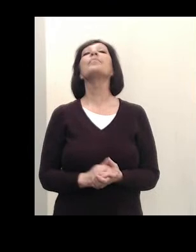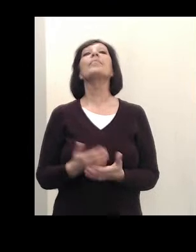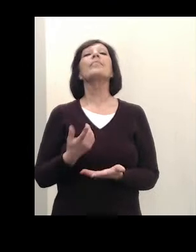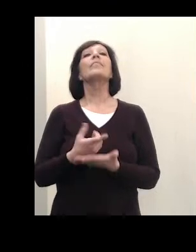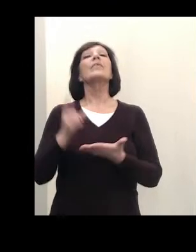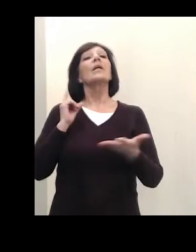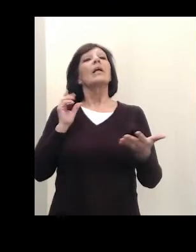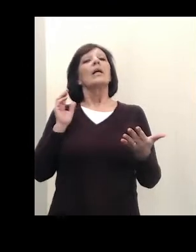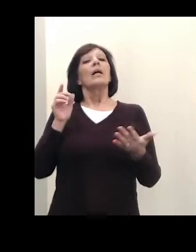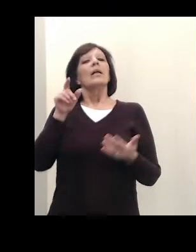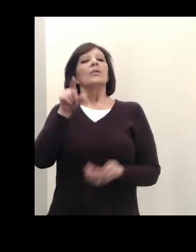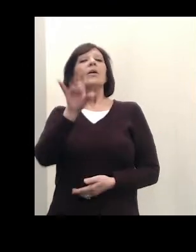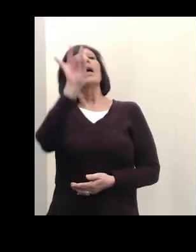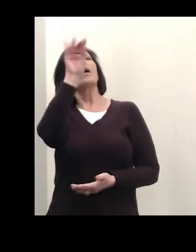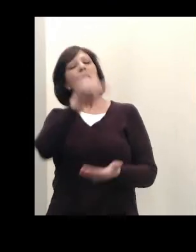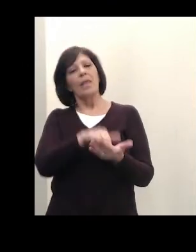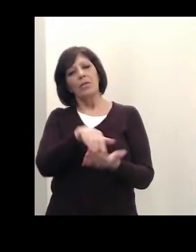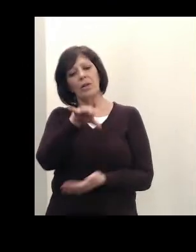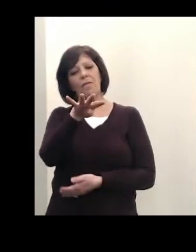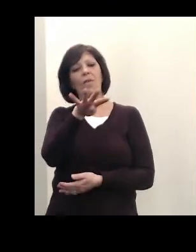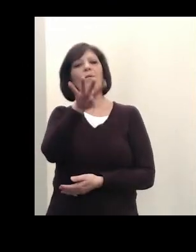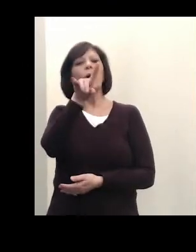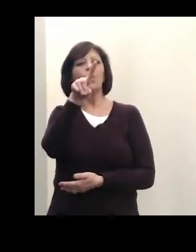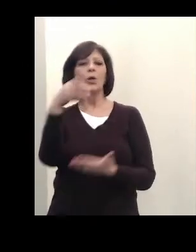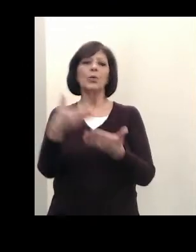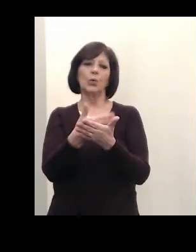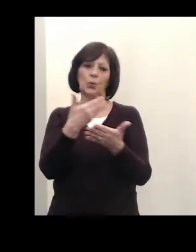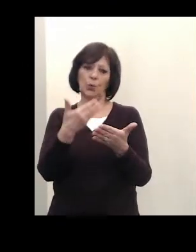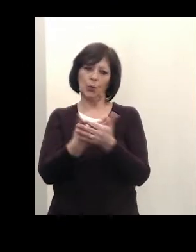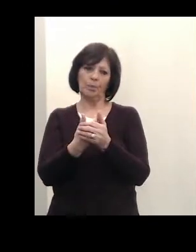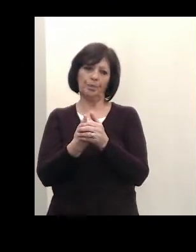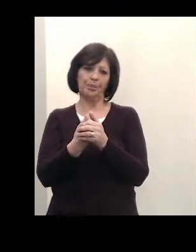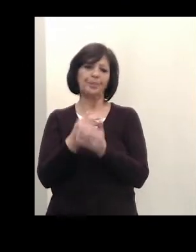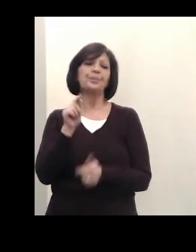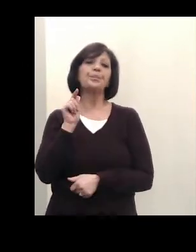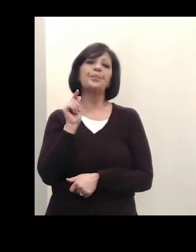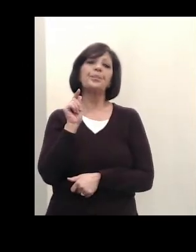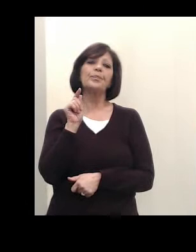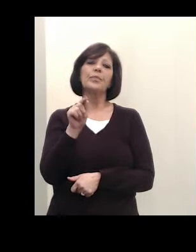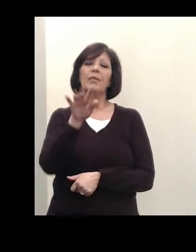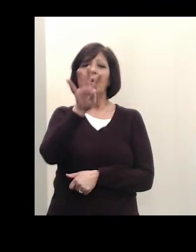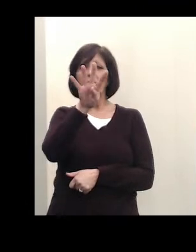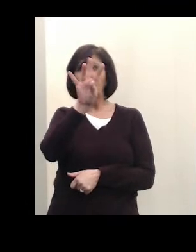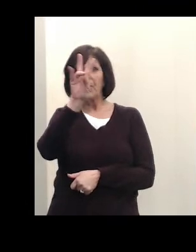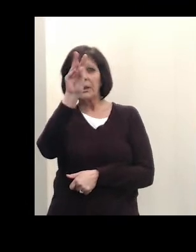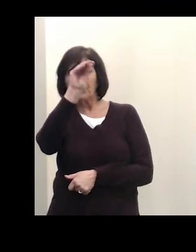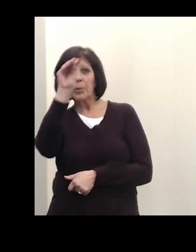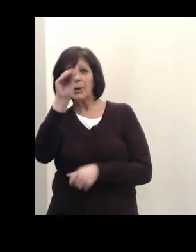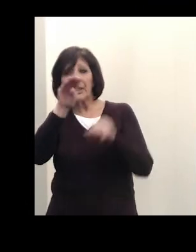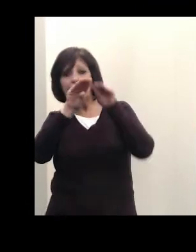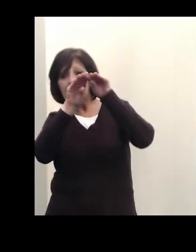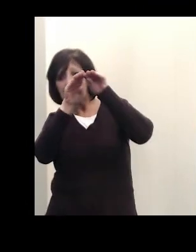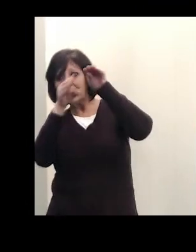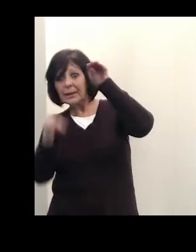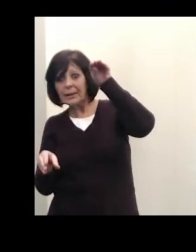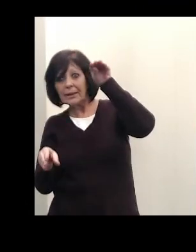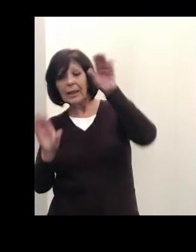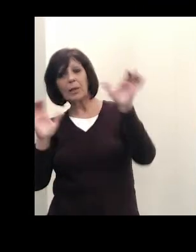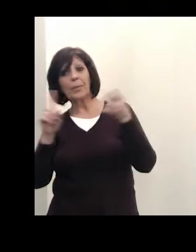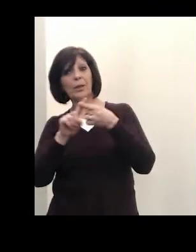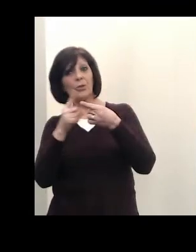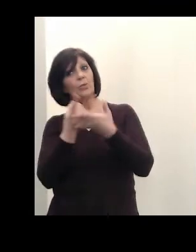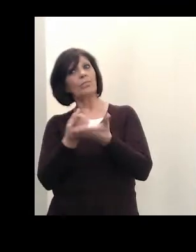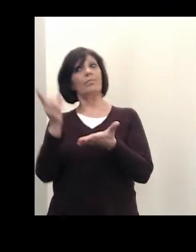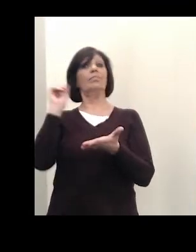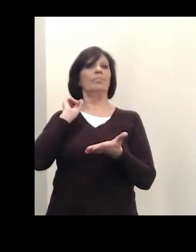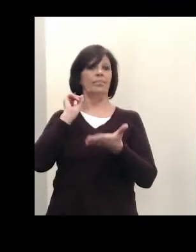were 8,431 new COVID cases. This is a 47% decline compared to the previous week,